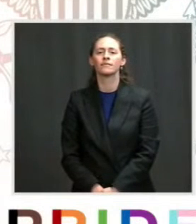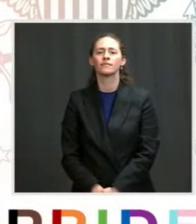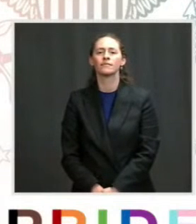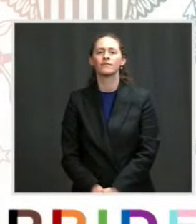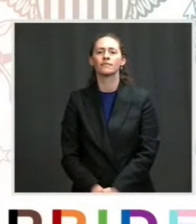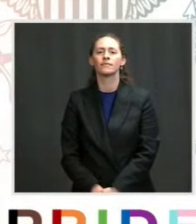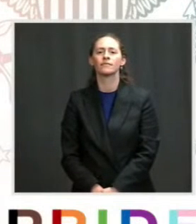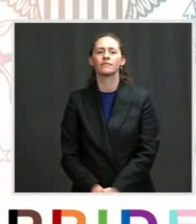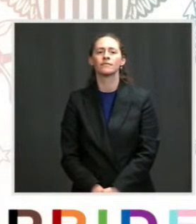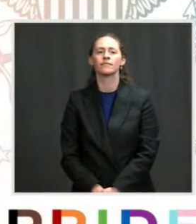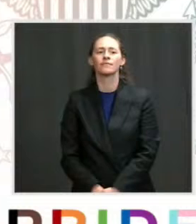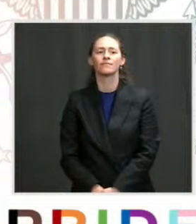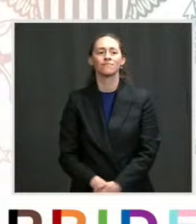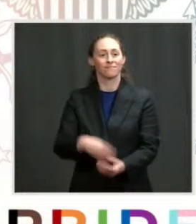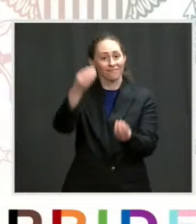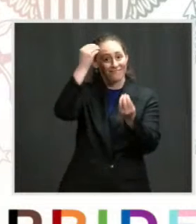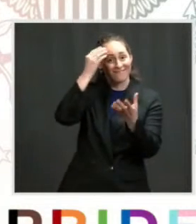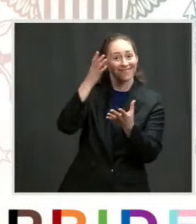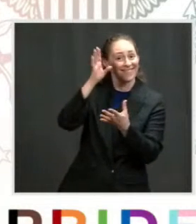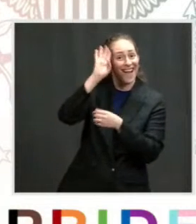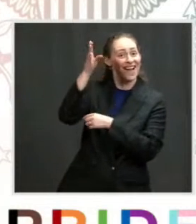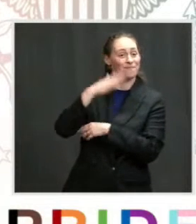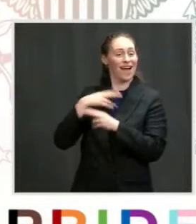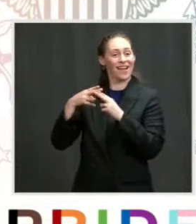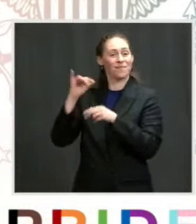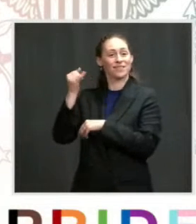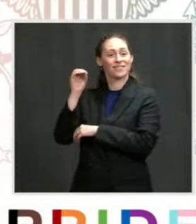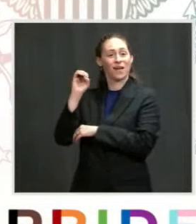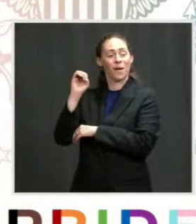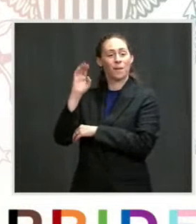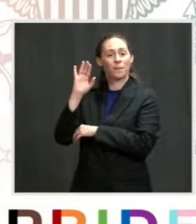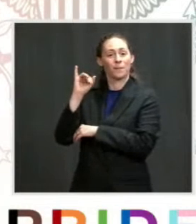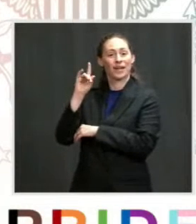My name's Joe Biden. I'm Joe Biden's husband.